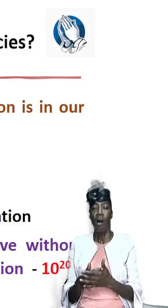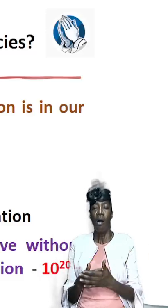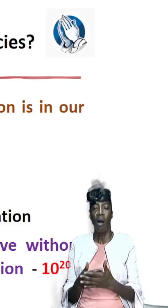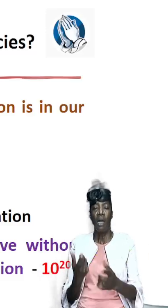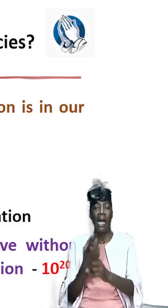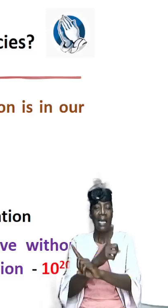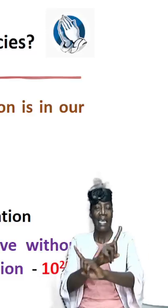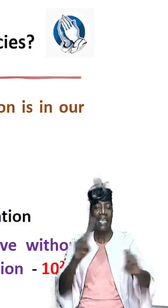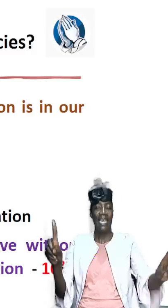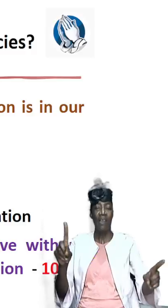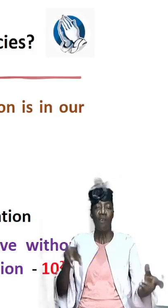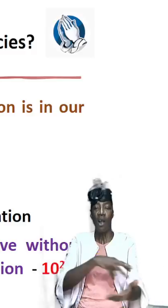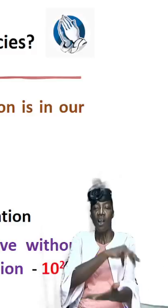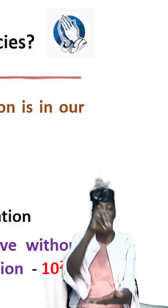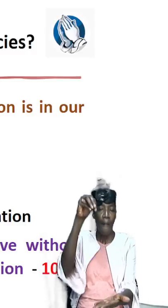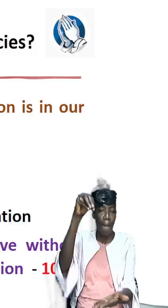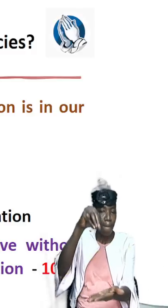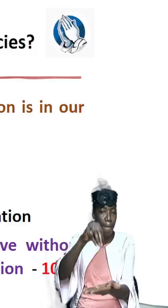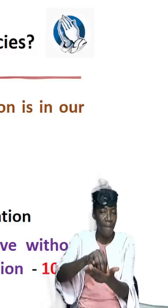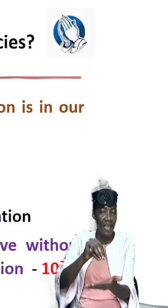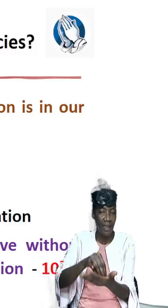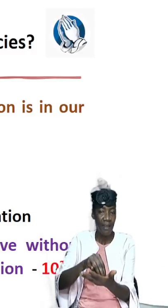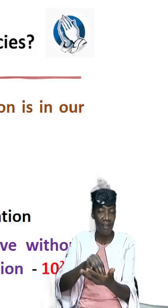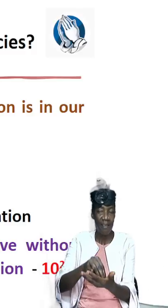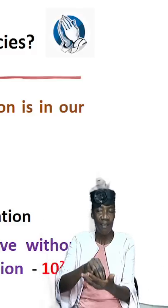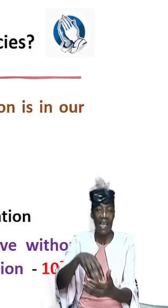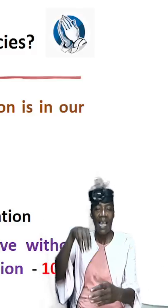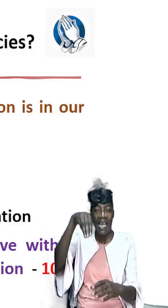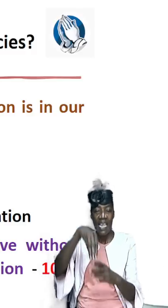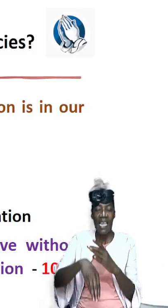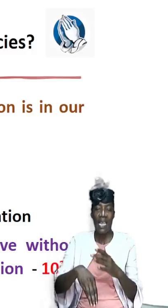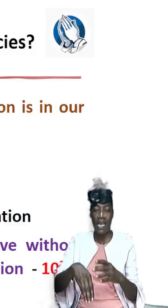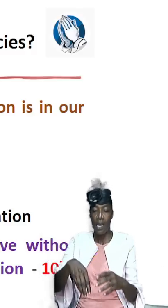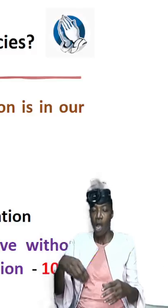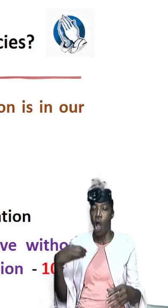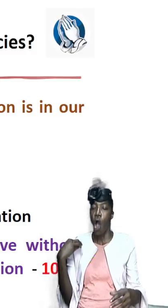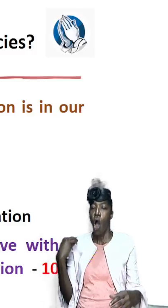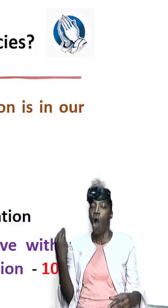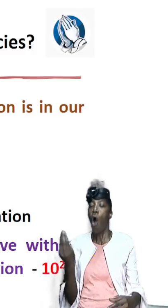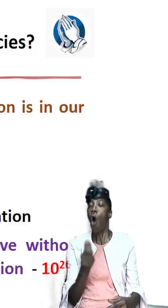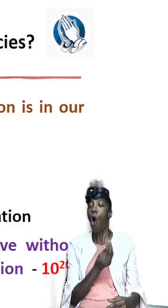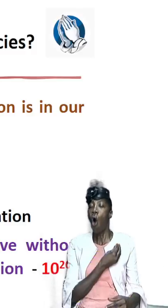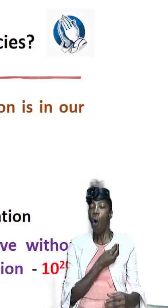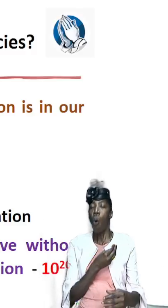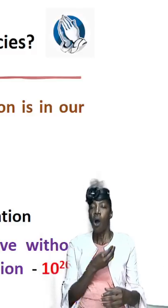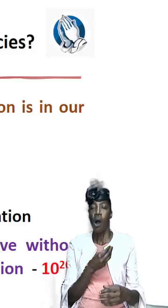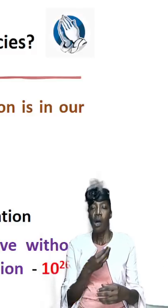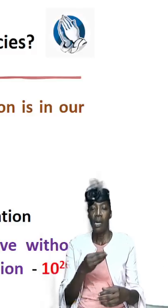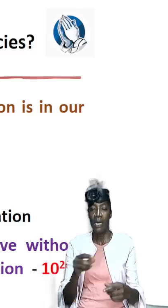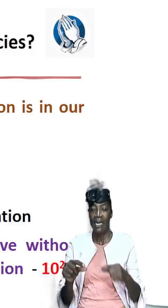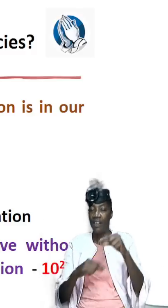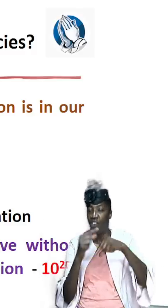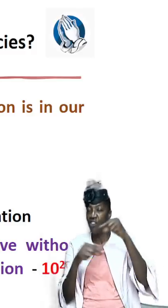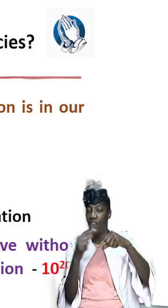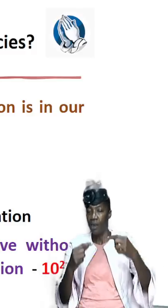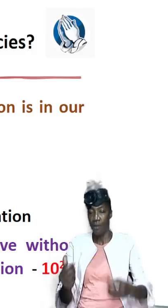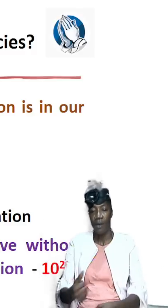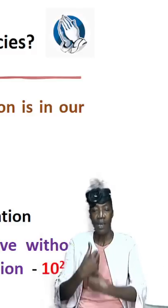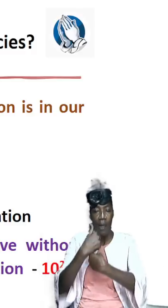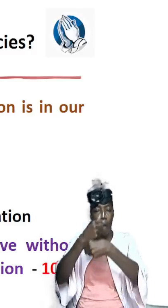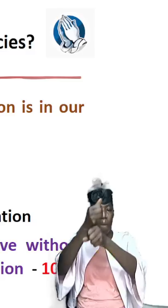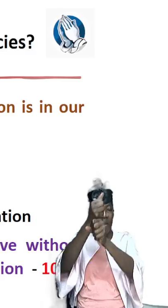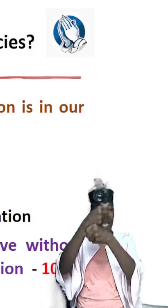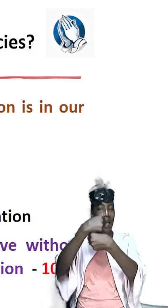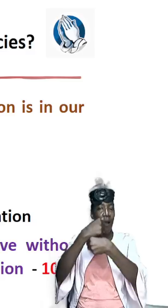diverse mix. And they are all contained in our genetic makeup, brothers and sisters. And this is what